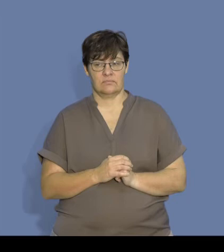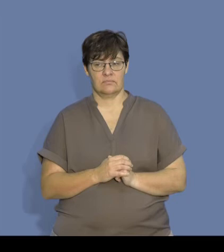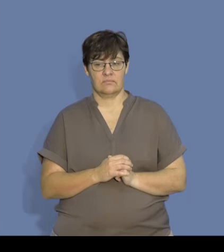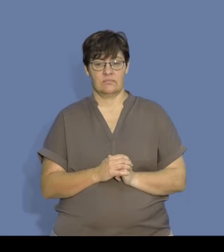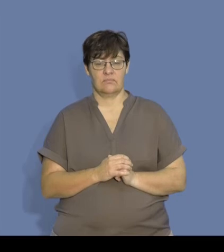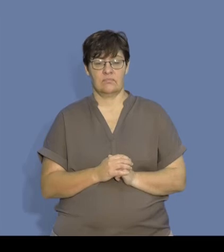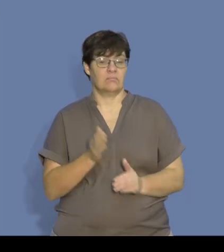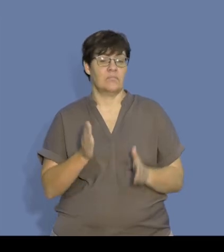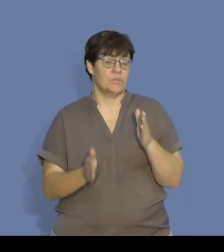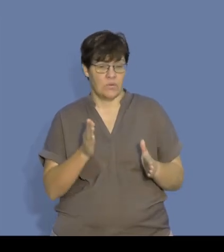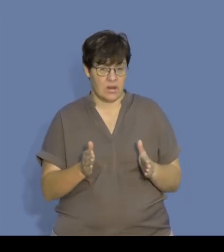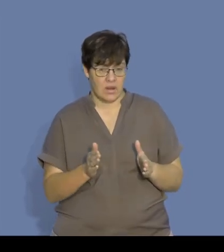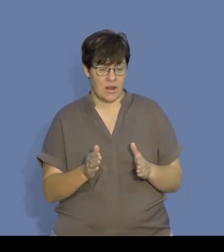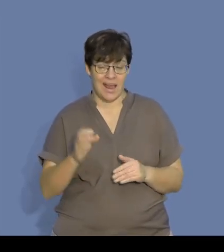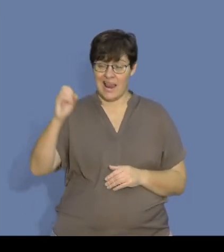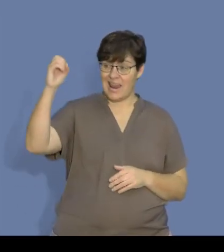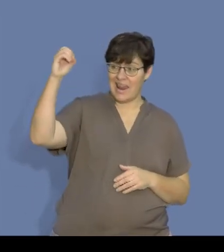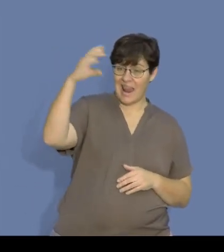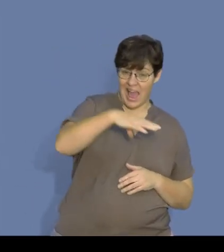between the electron and light.